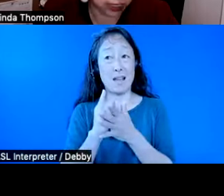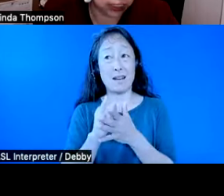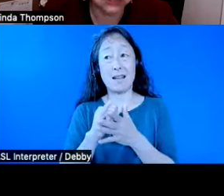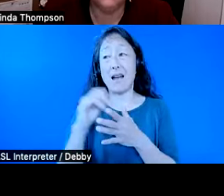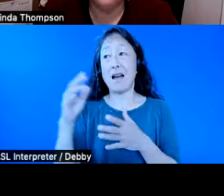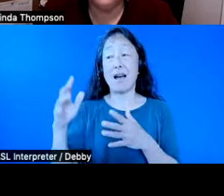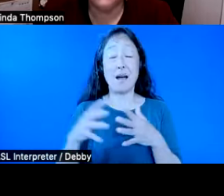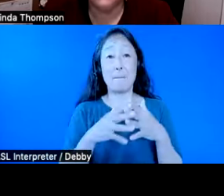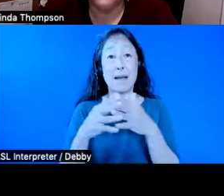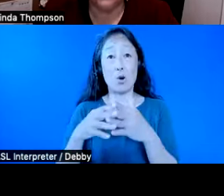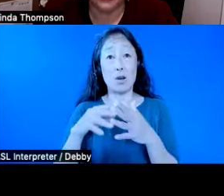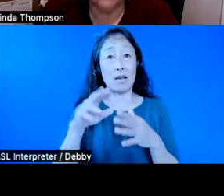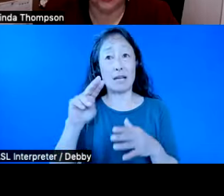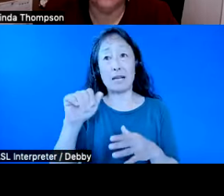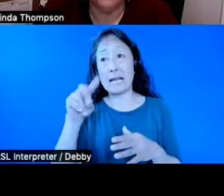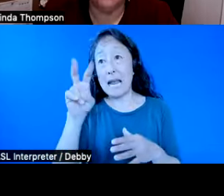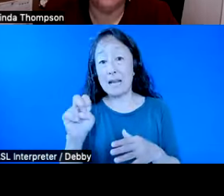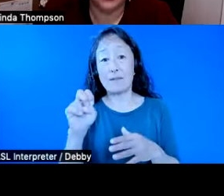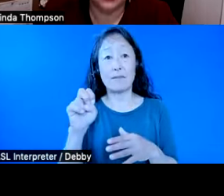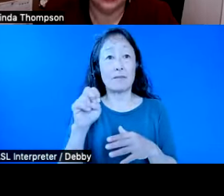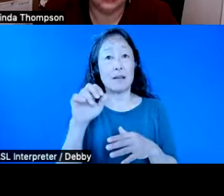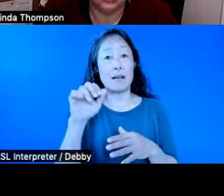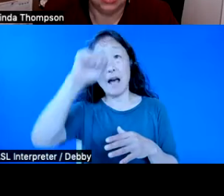from the ages of 15 to 24.